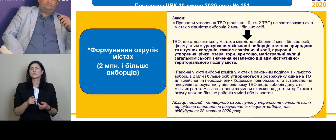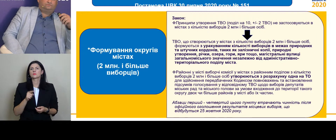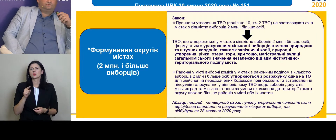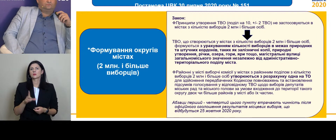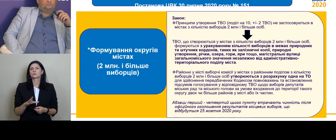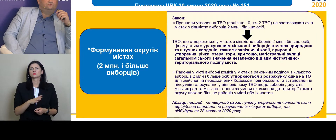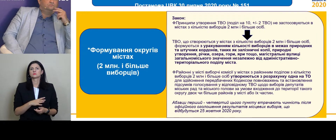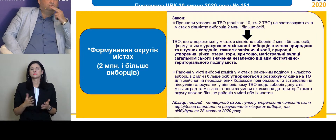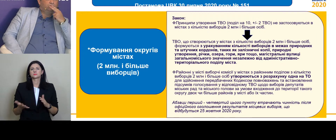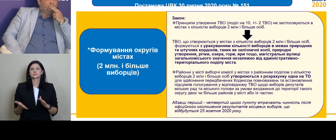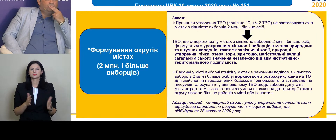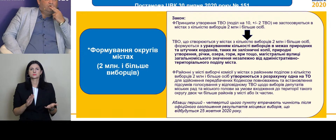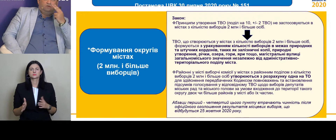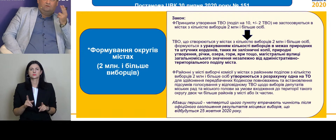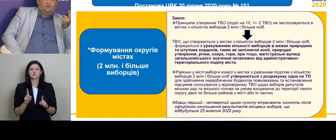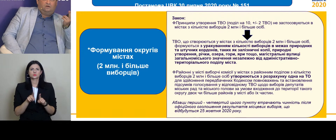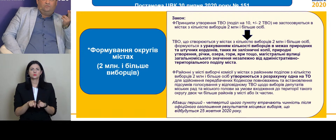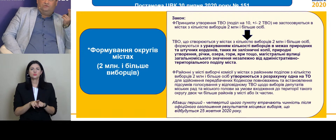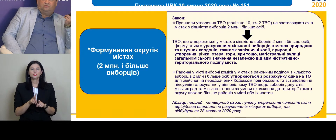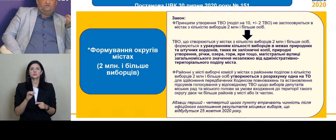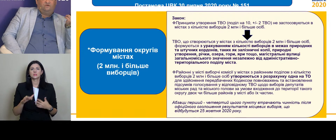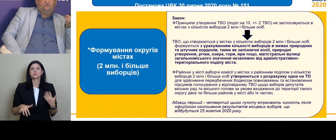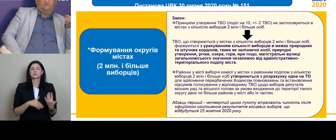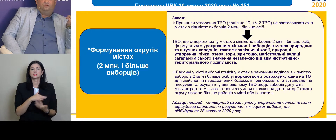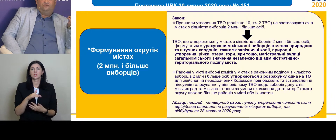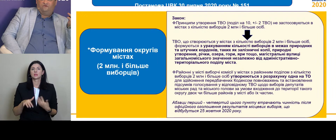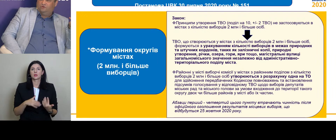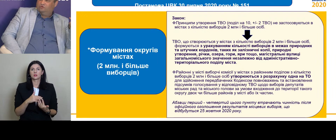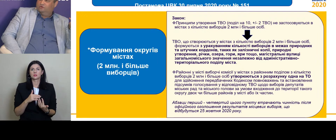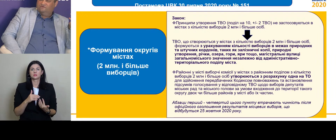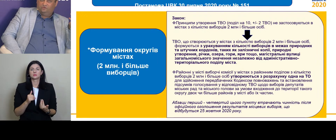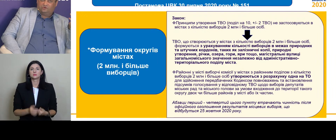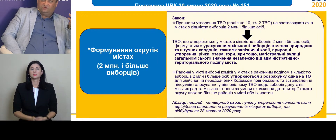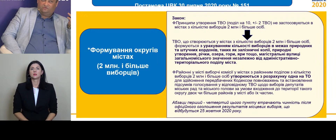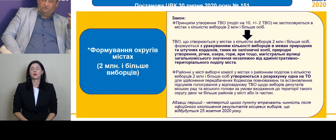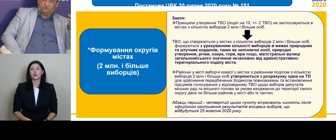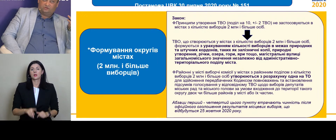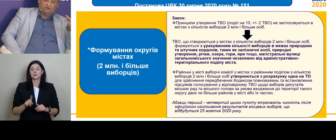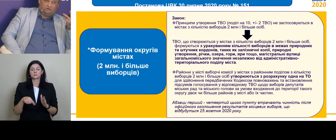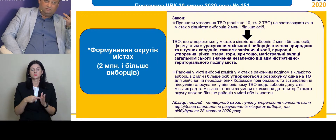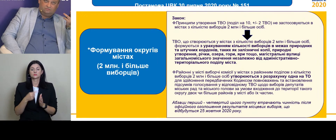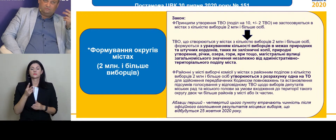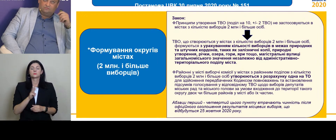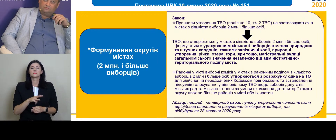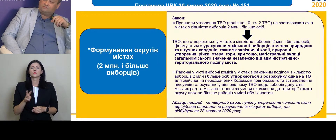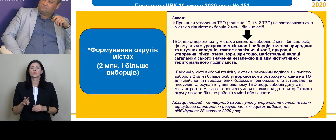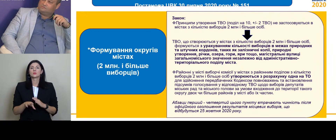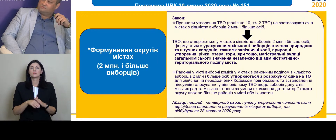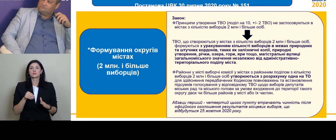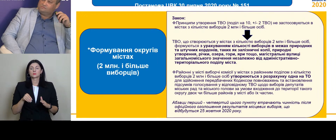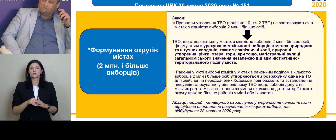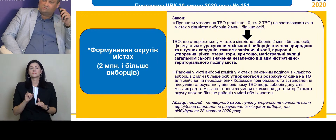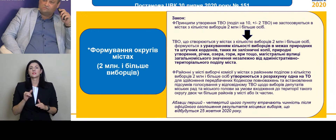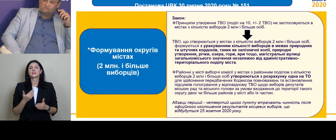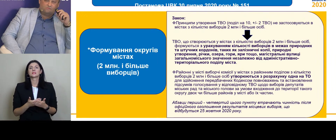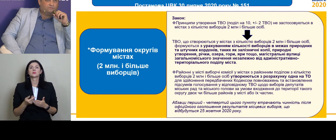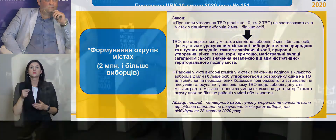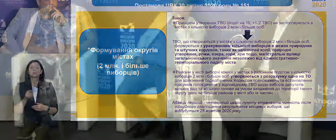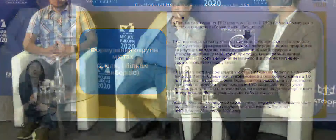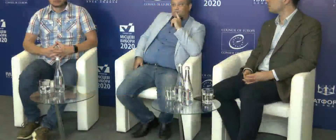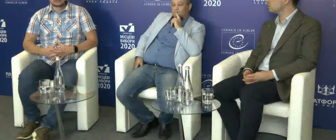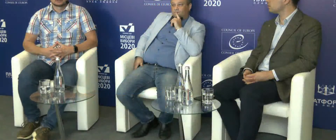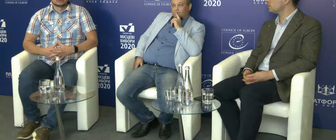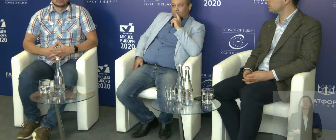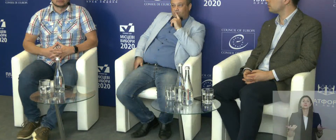need? There was a scandal, there was a row about that, right? We have 2 million voters or more in